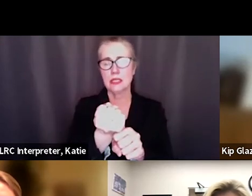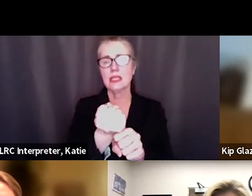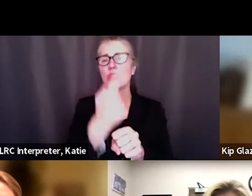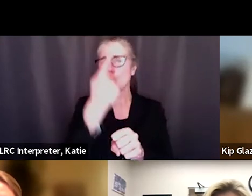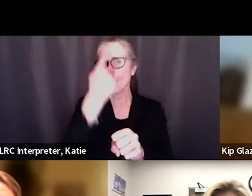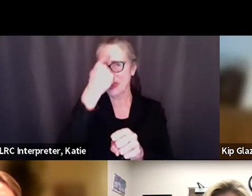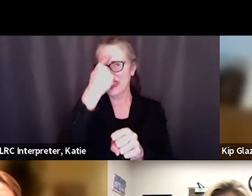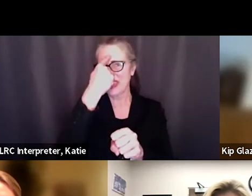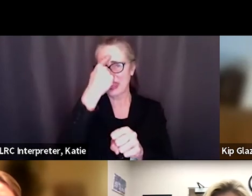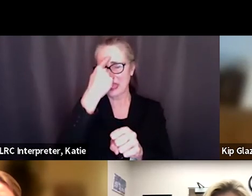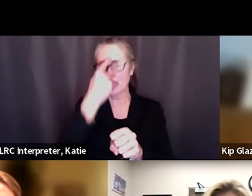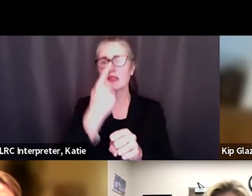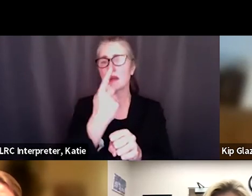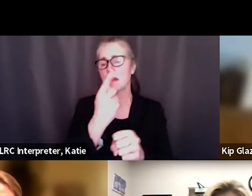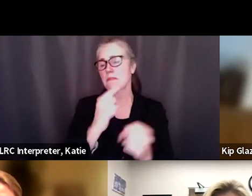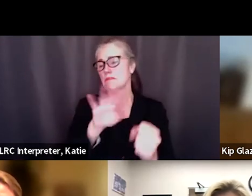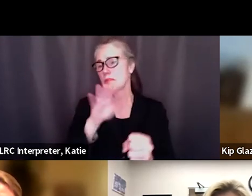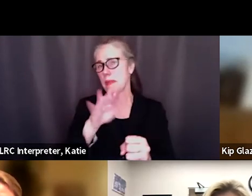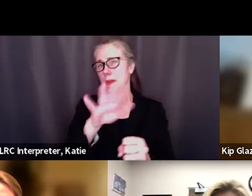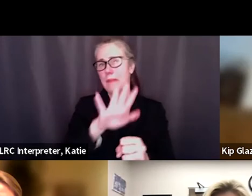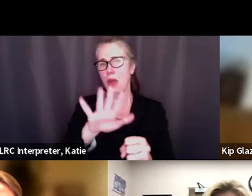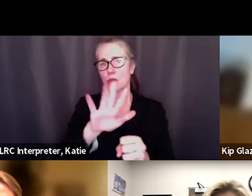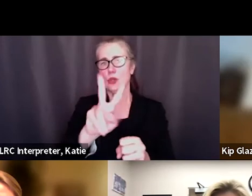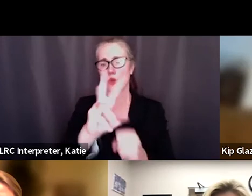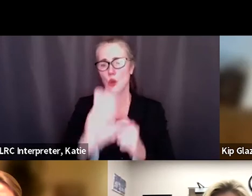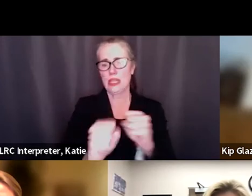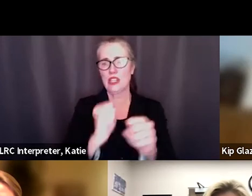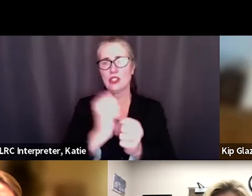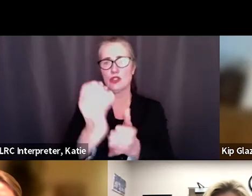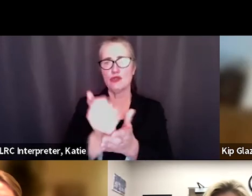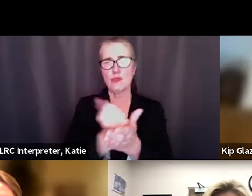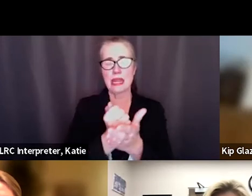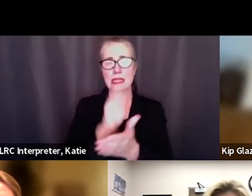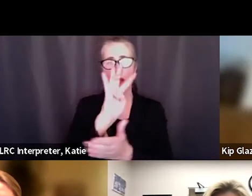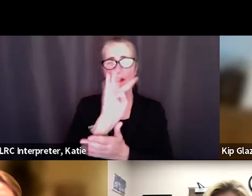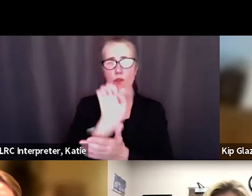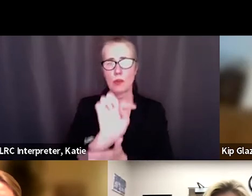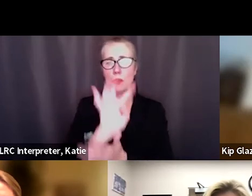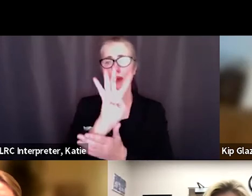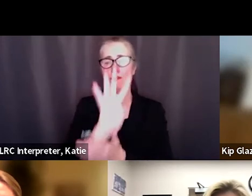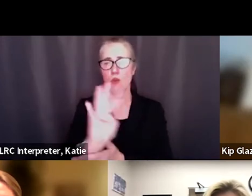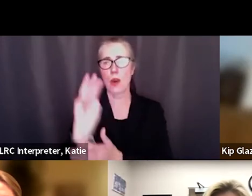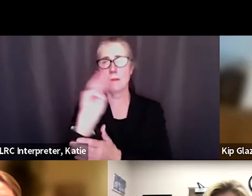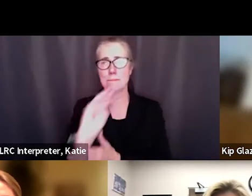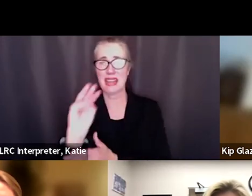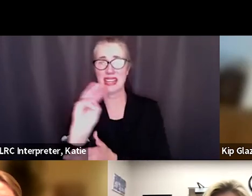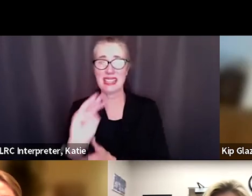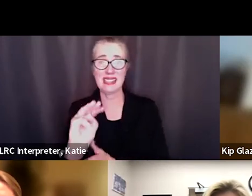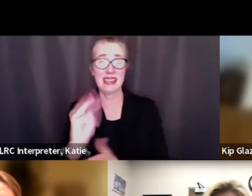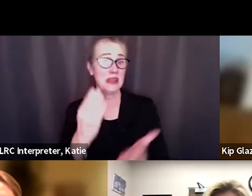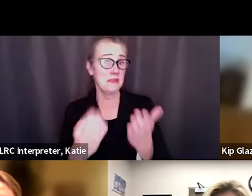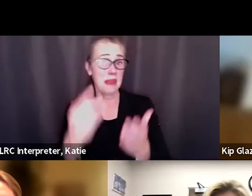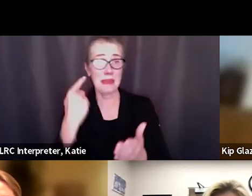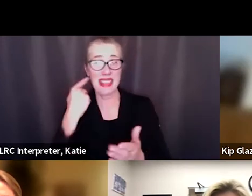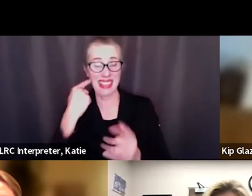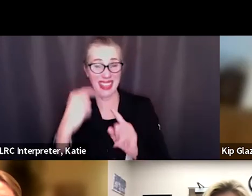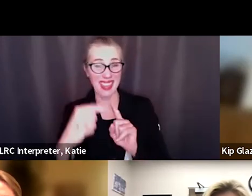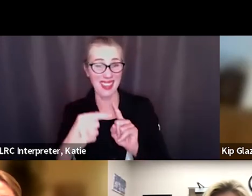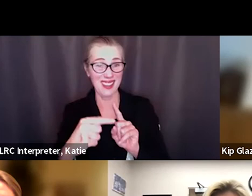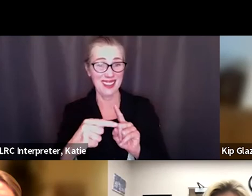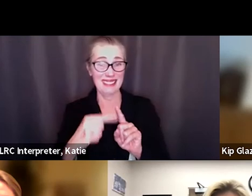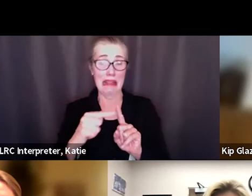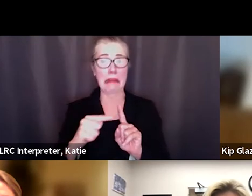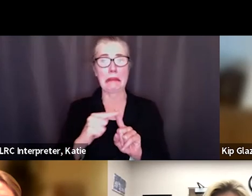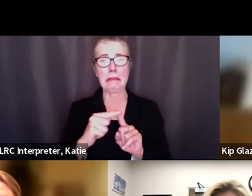years to raise the 4.4 million now that may sound uh very optimistic but it's really grounded in reality based on